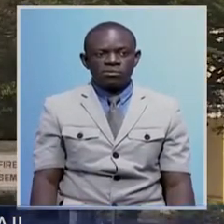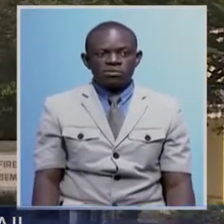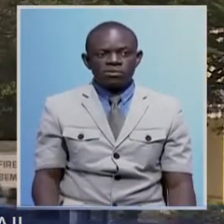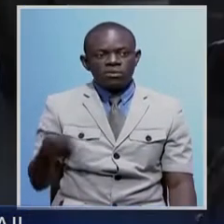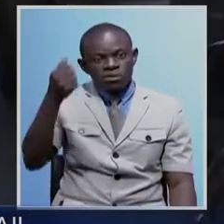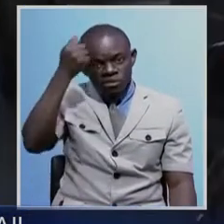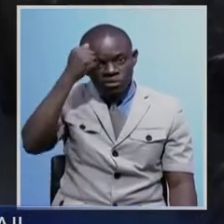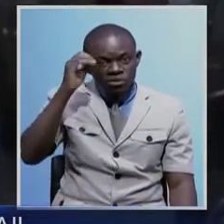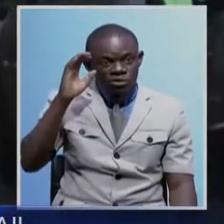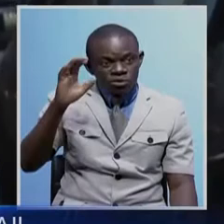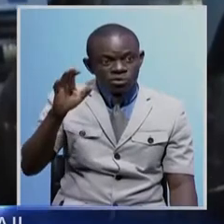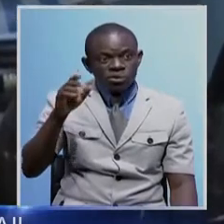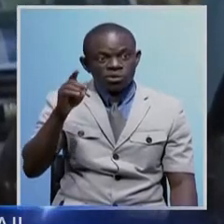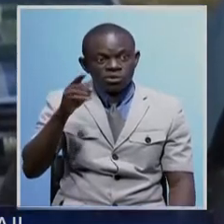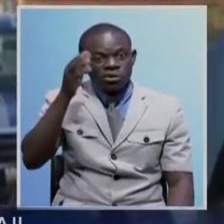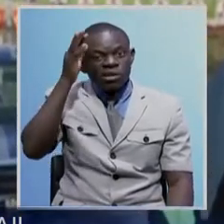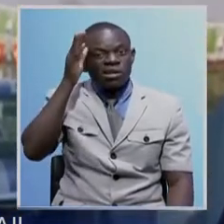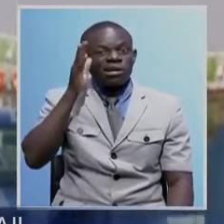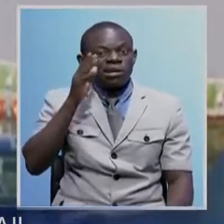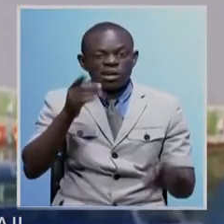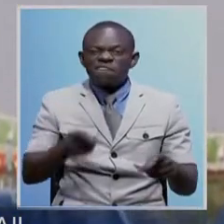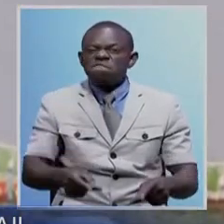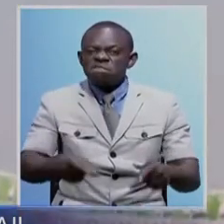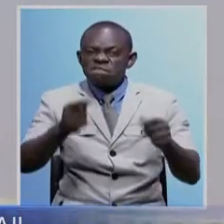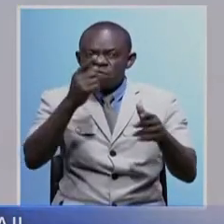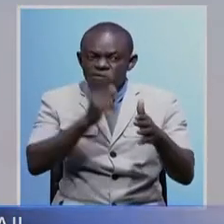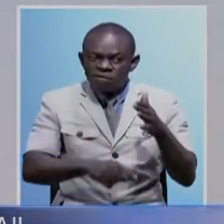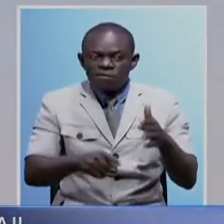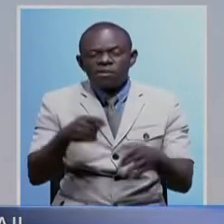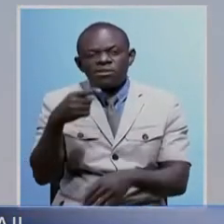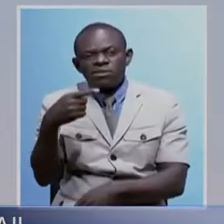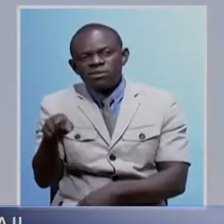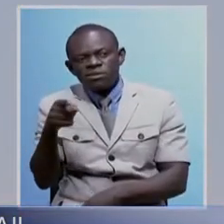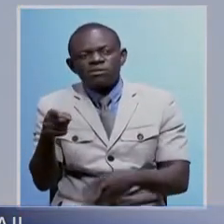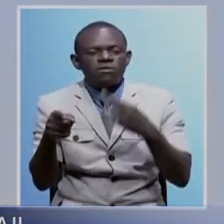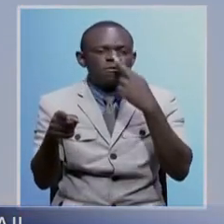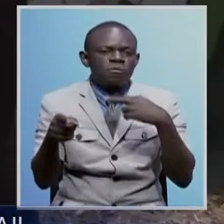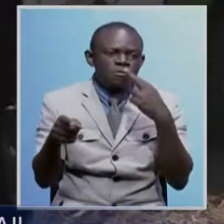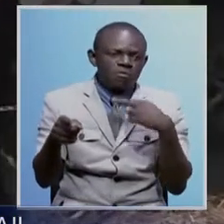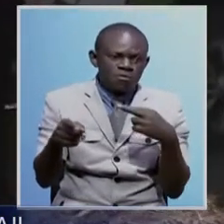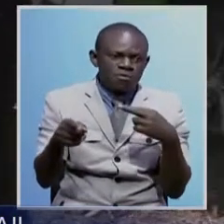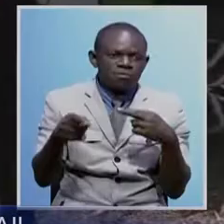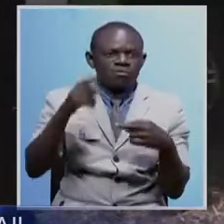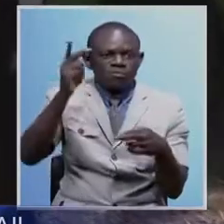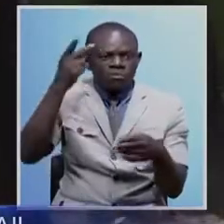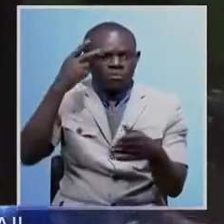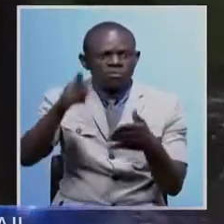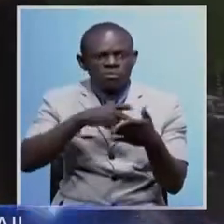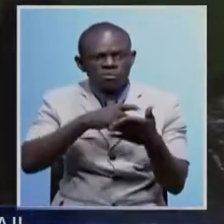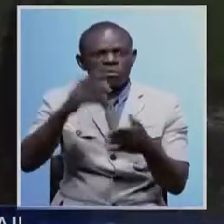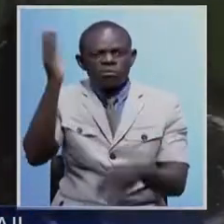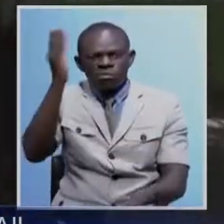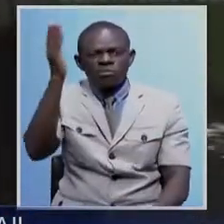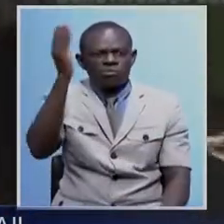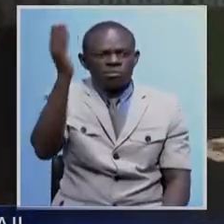red. Political parties are making their presence known ahead of the August 12 polls. However, the real